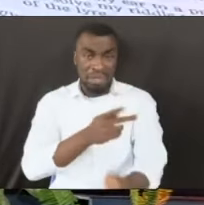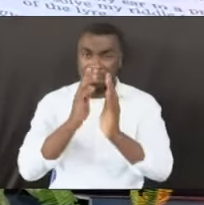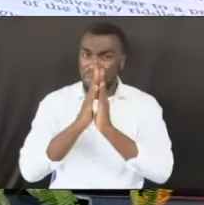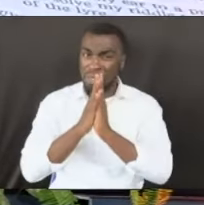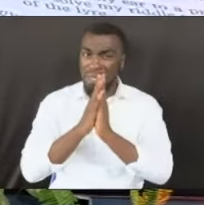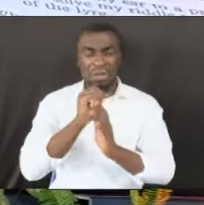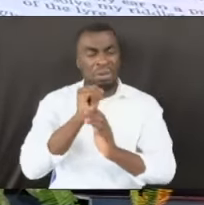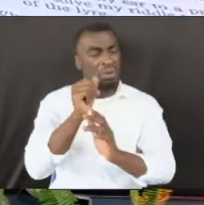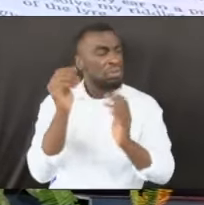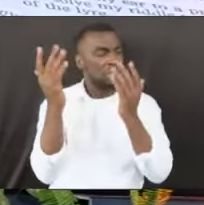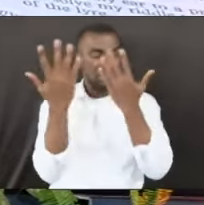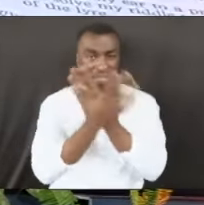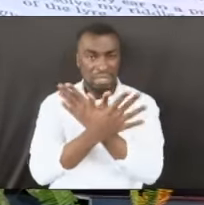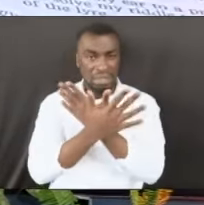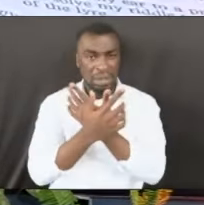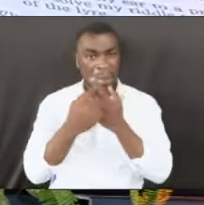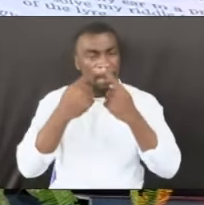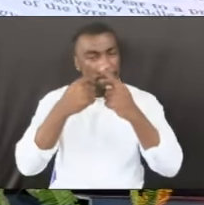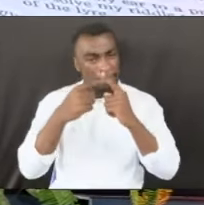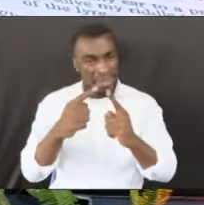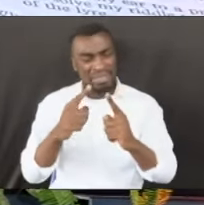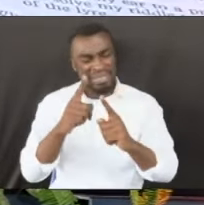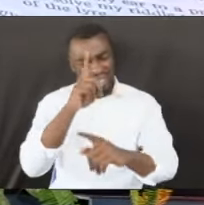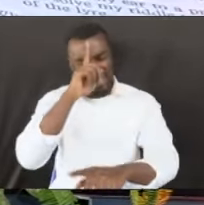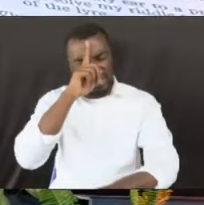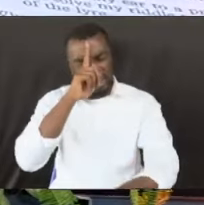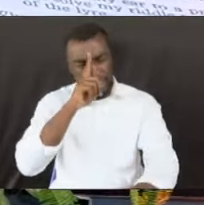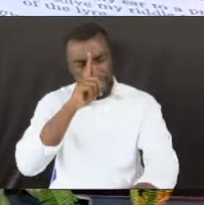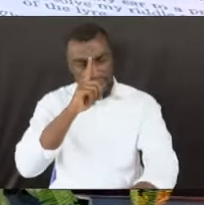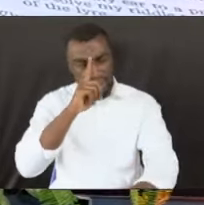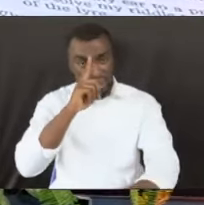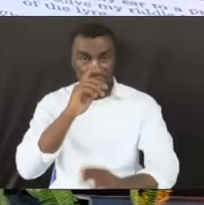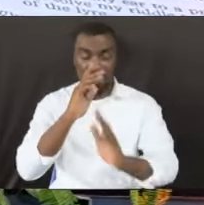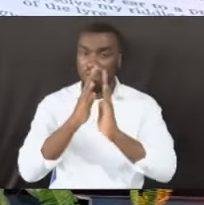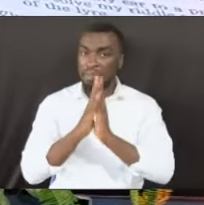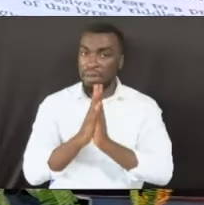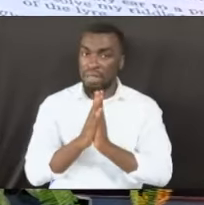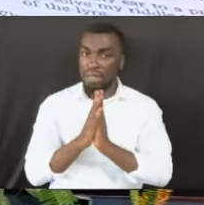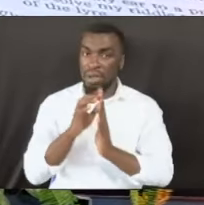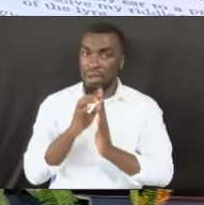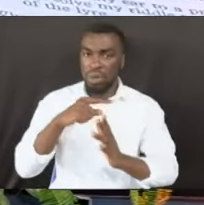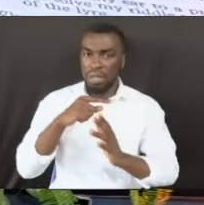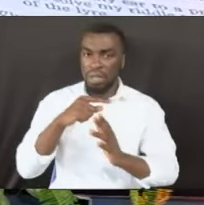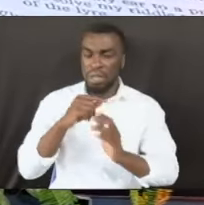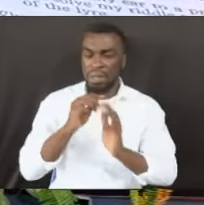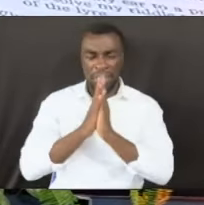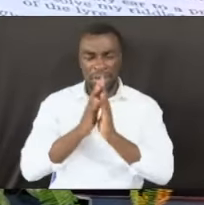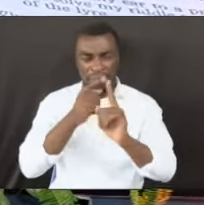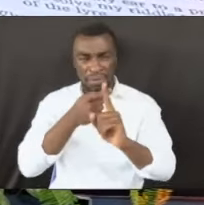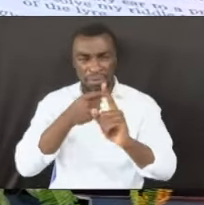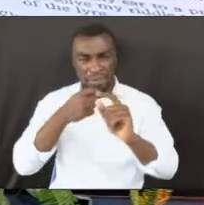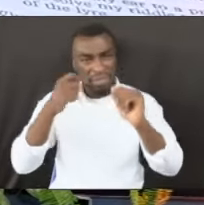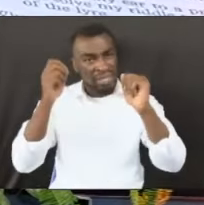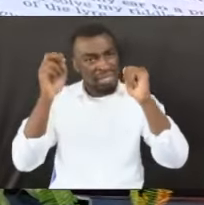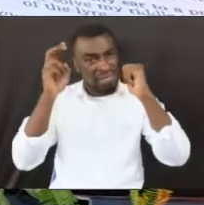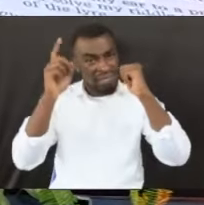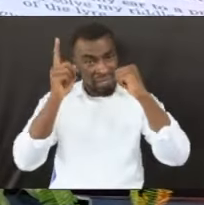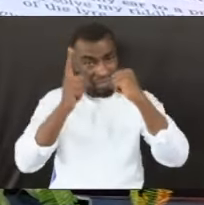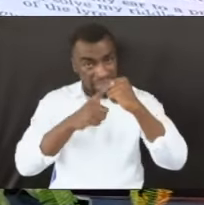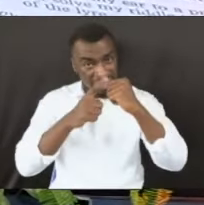The power is in the intensity. So we prayed from 6 to noon. How much time is